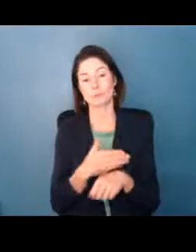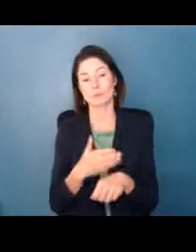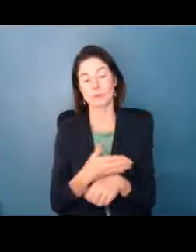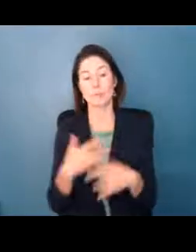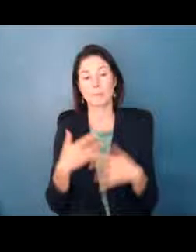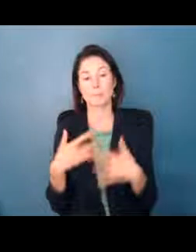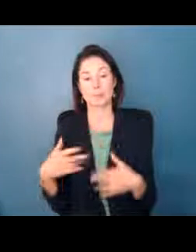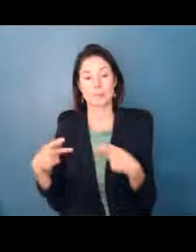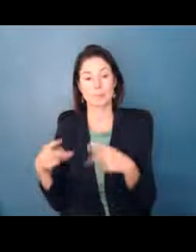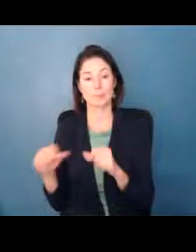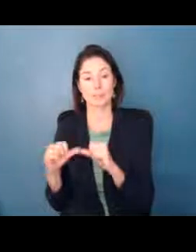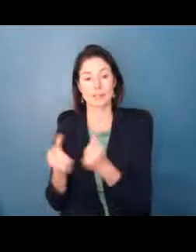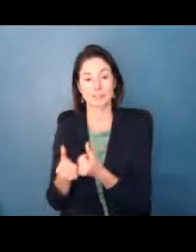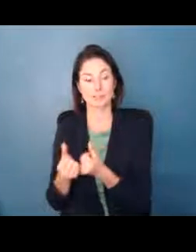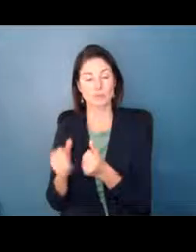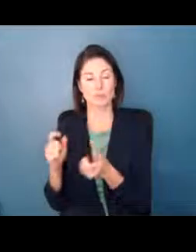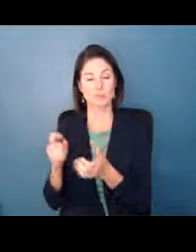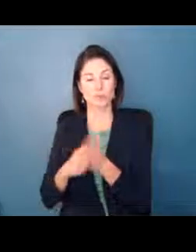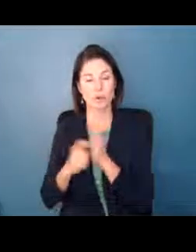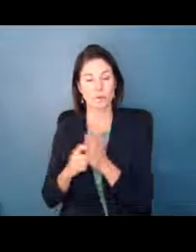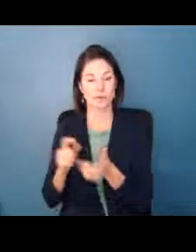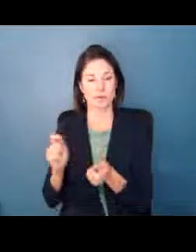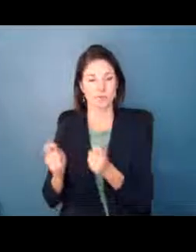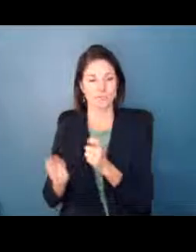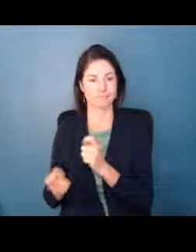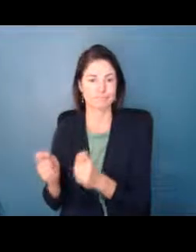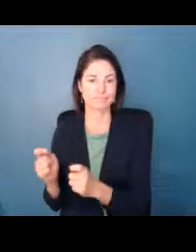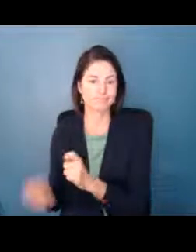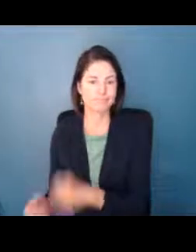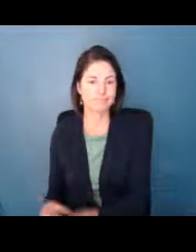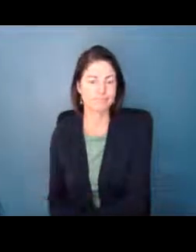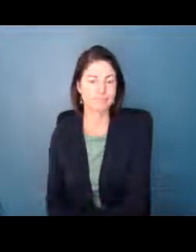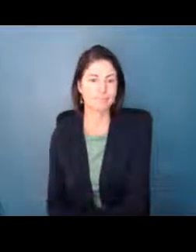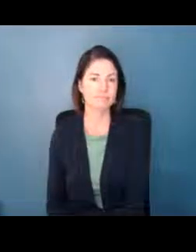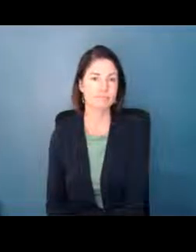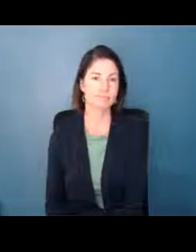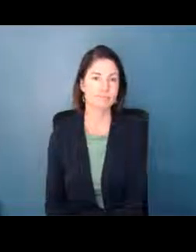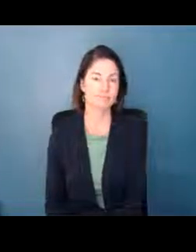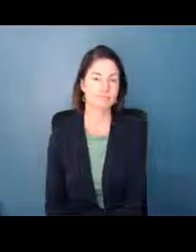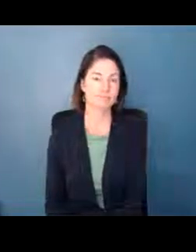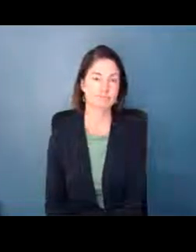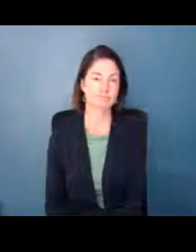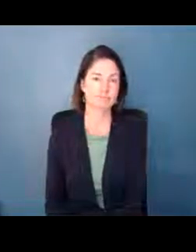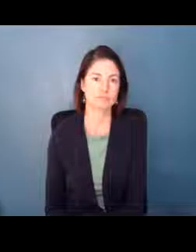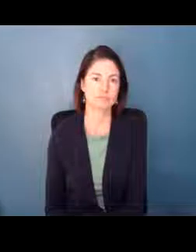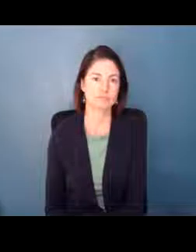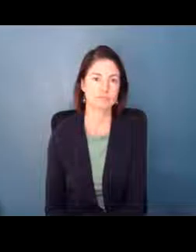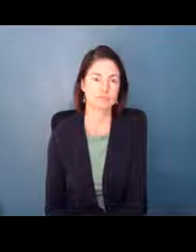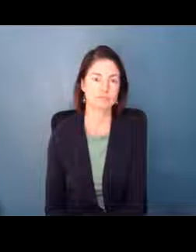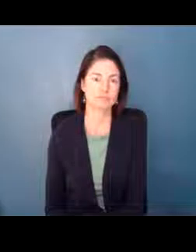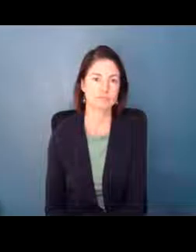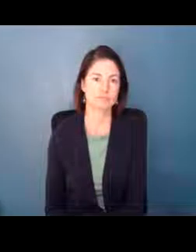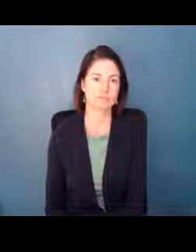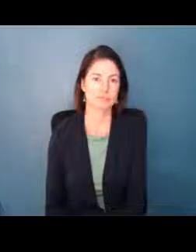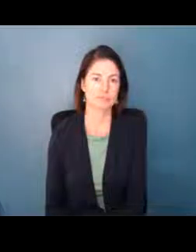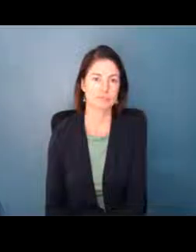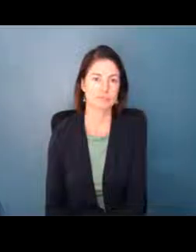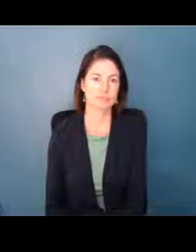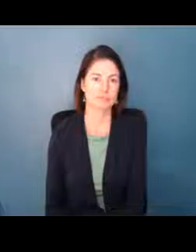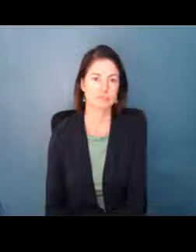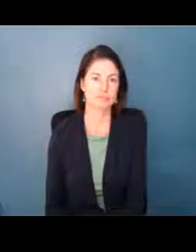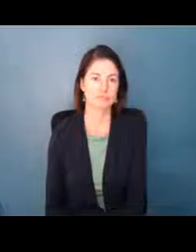agencies' requirements could easily evolve, and it takes a lot more coordination at that level than having it before the project.